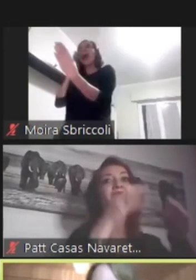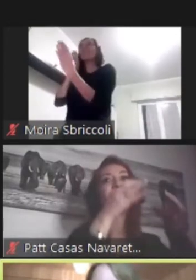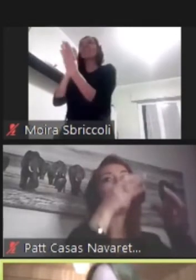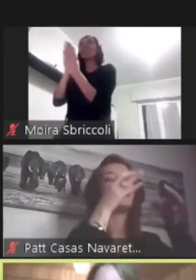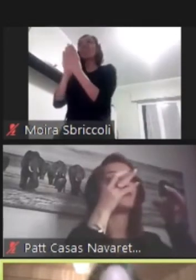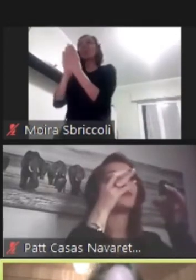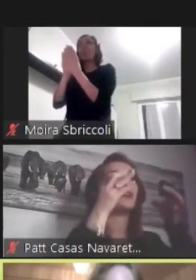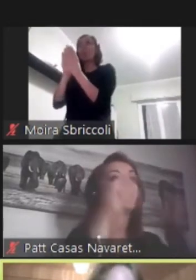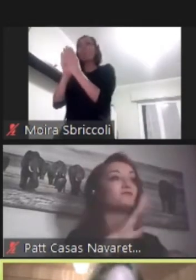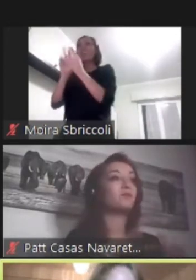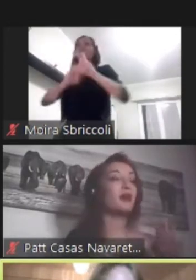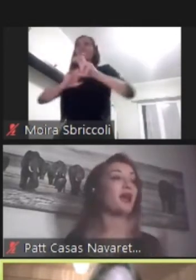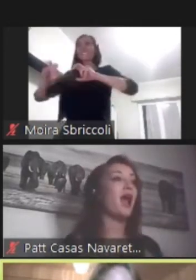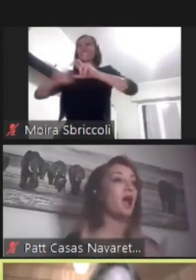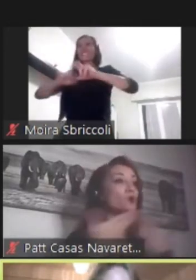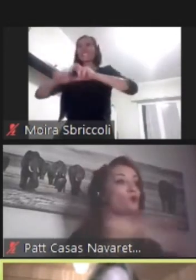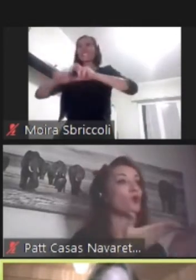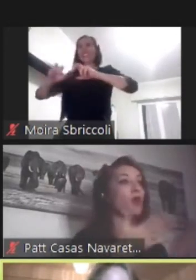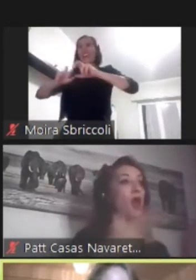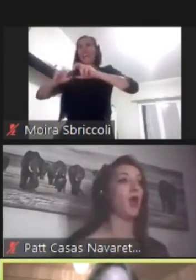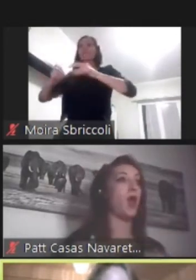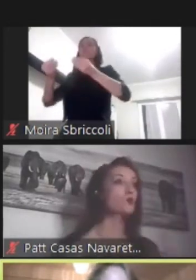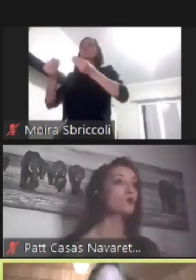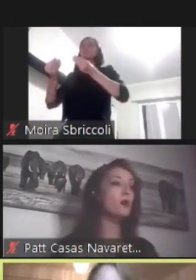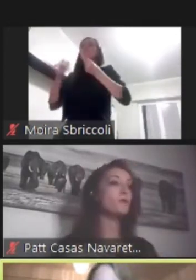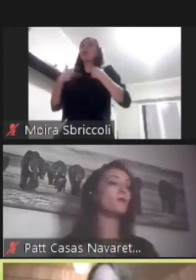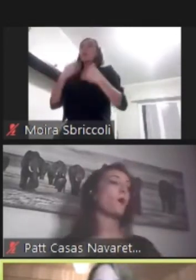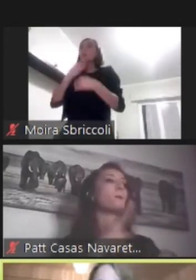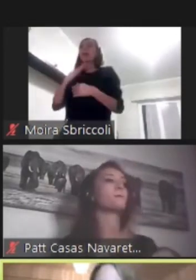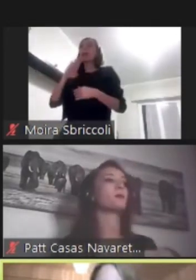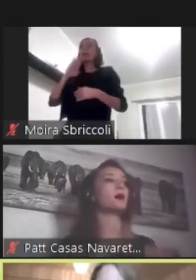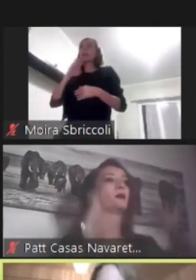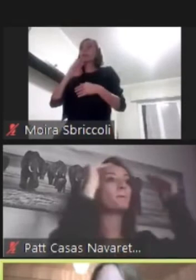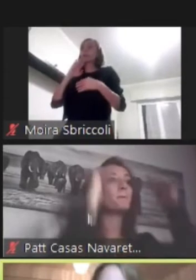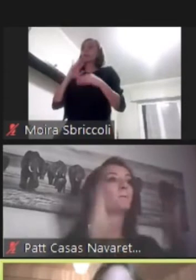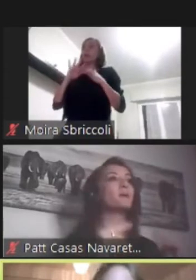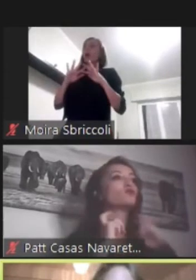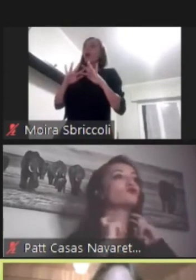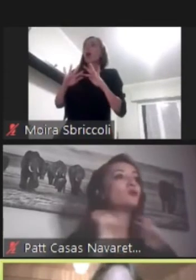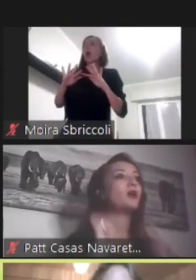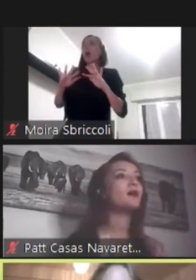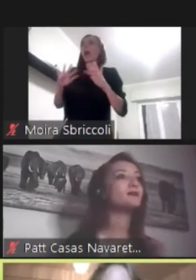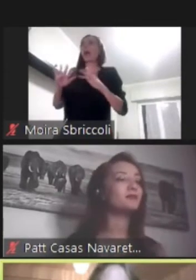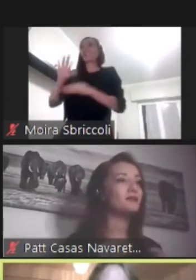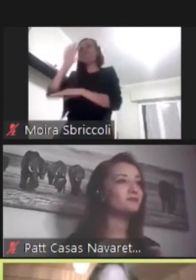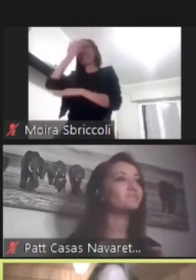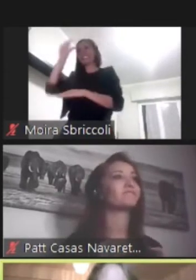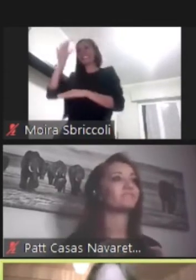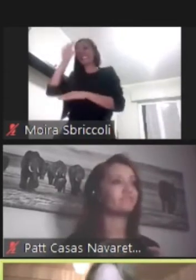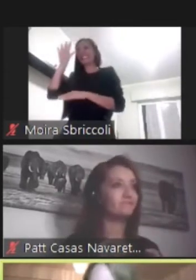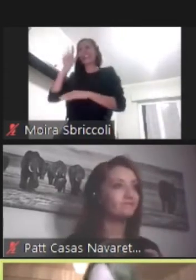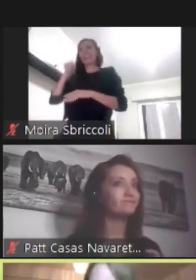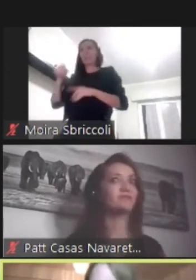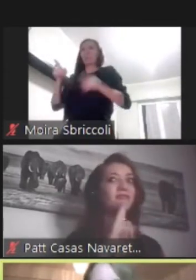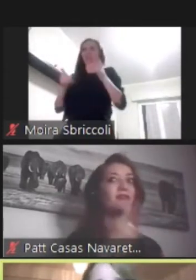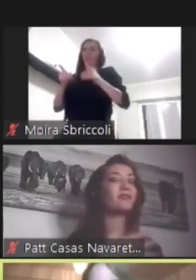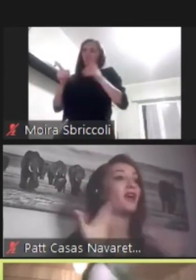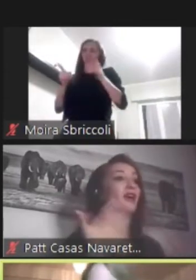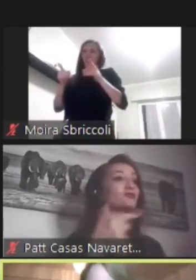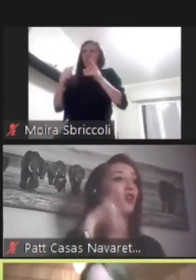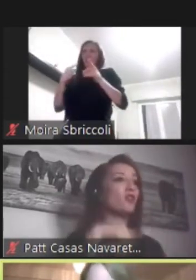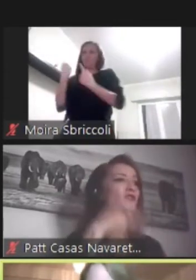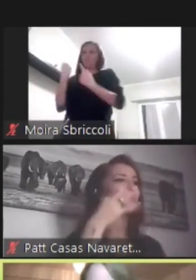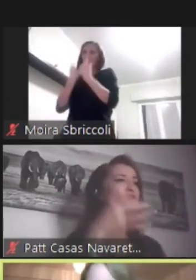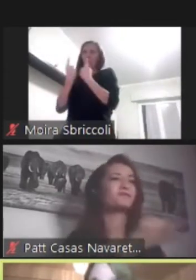crazy climate that we're in at the moment. So ashwagandha also provides numerous